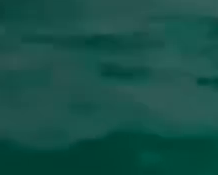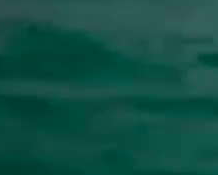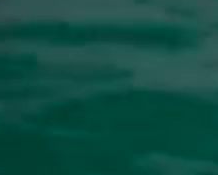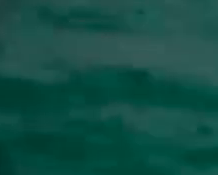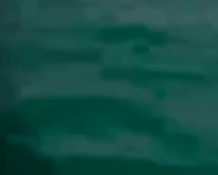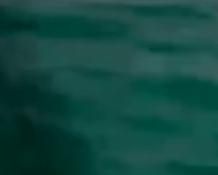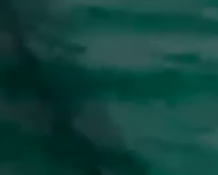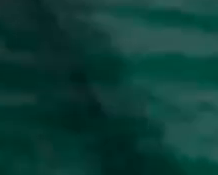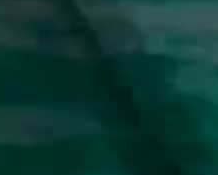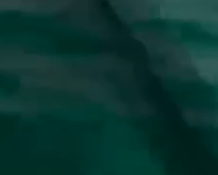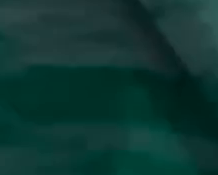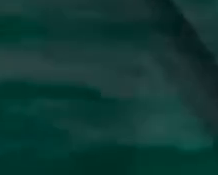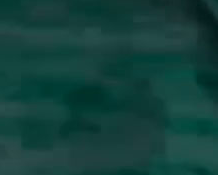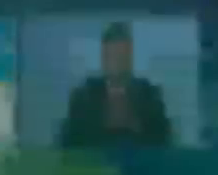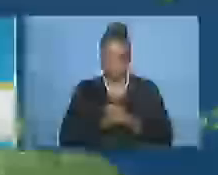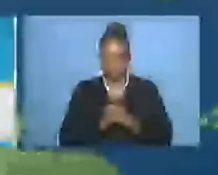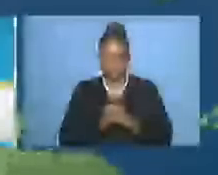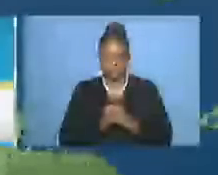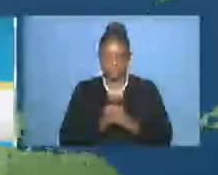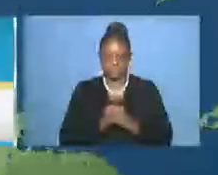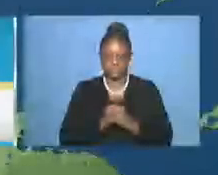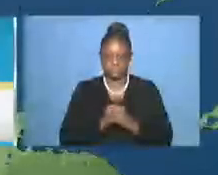Time now for weather.